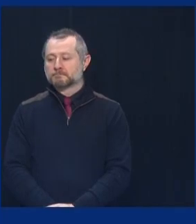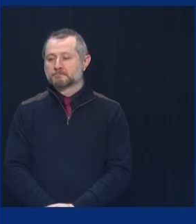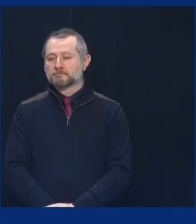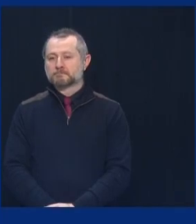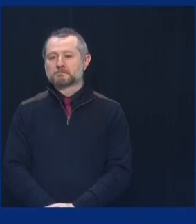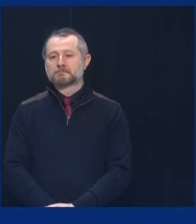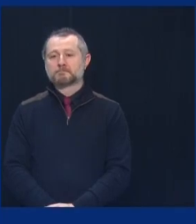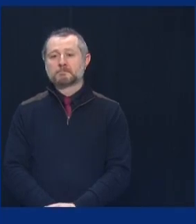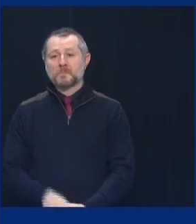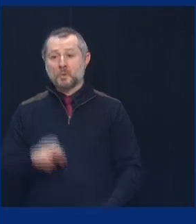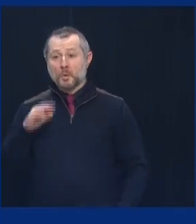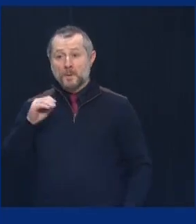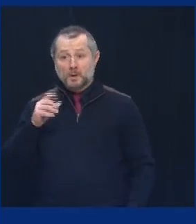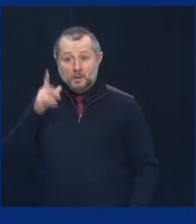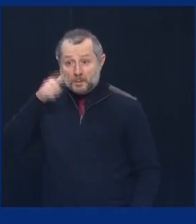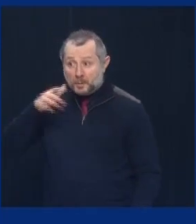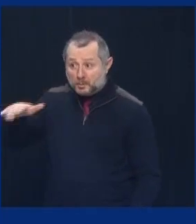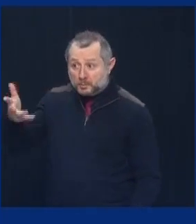Operator?